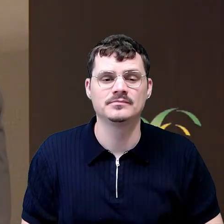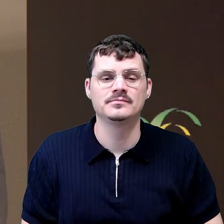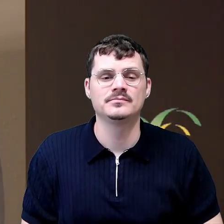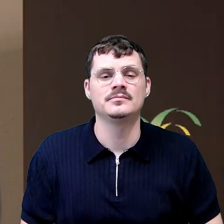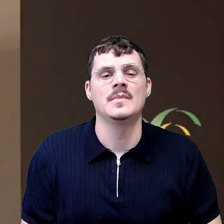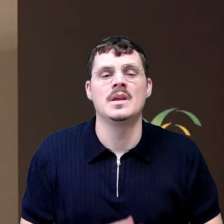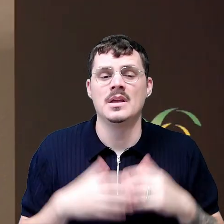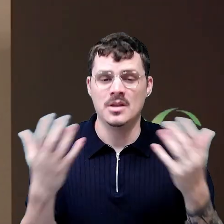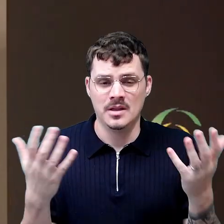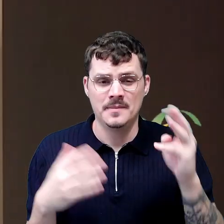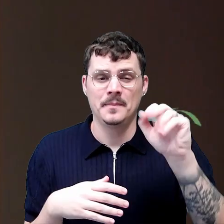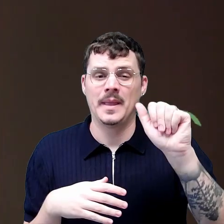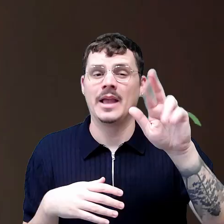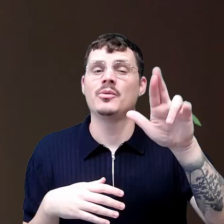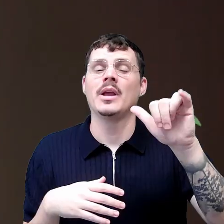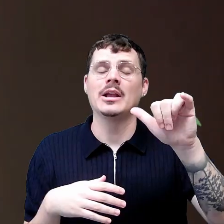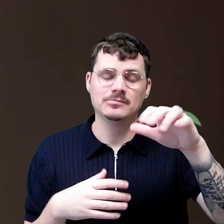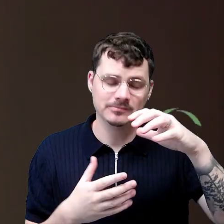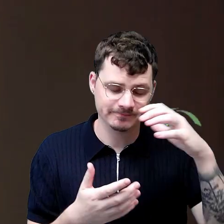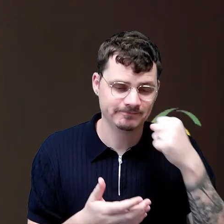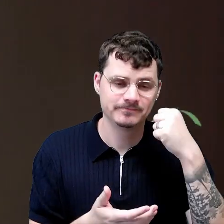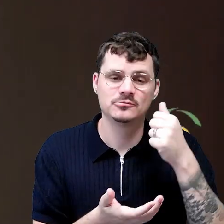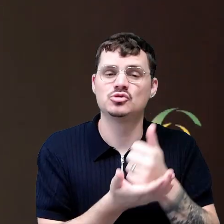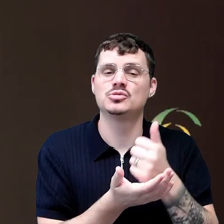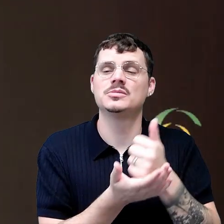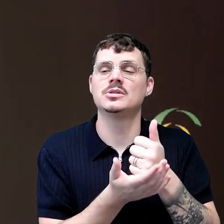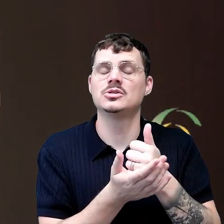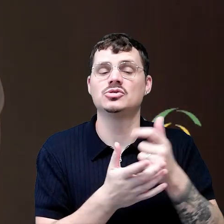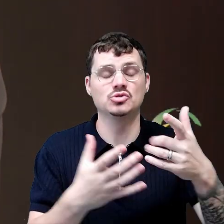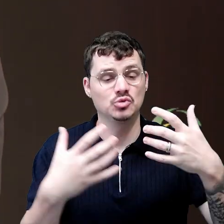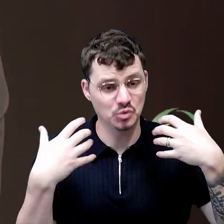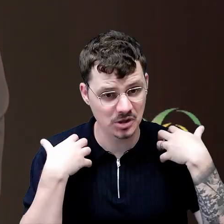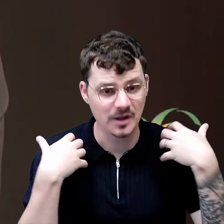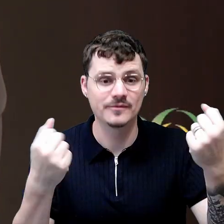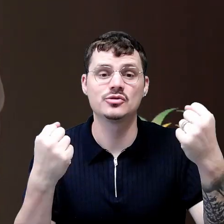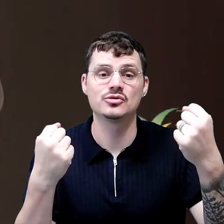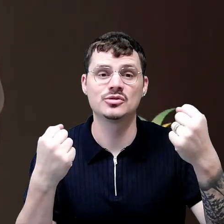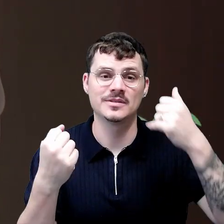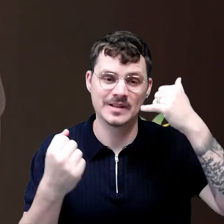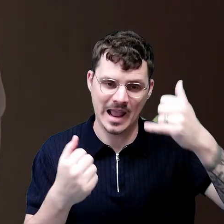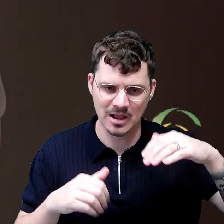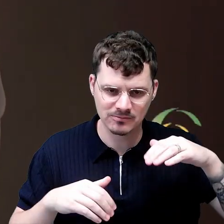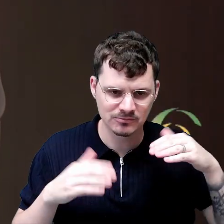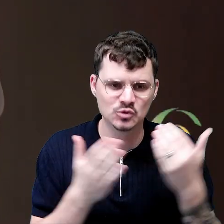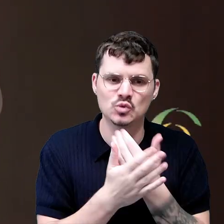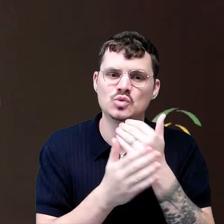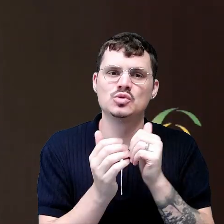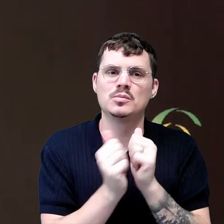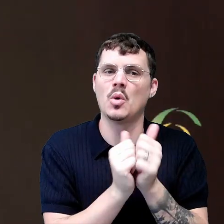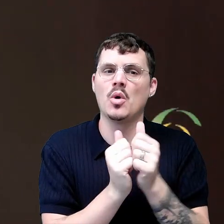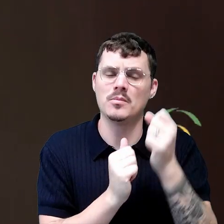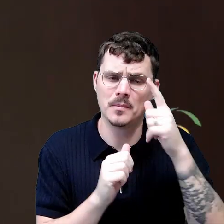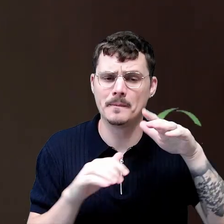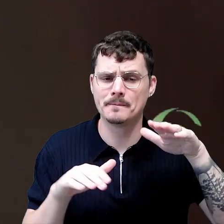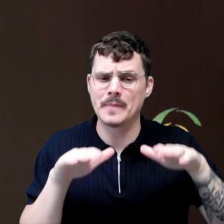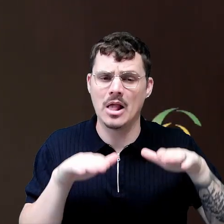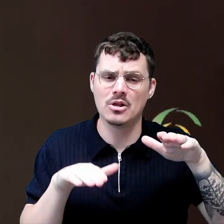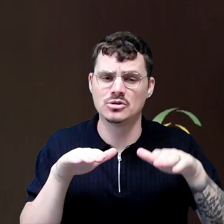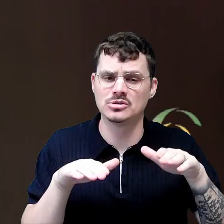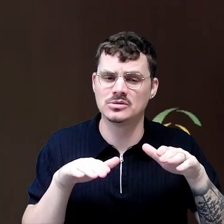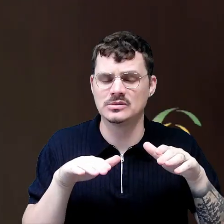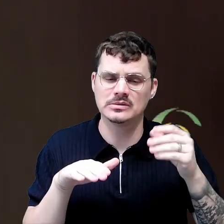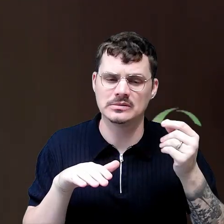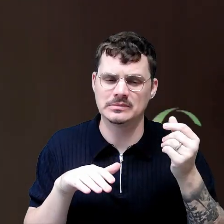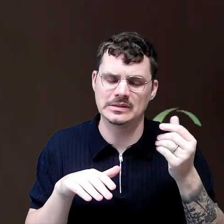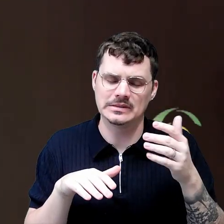So Mary got treatment. She recovered. She took up some new sports. Her balance is a little off. That's why she's